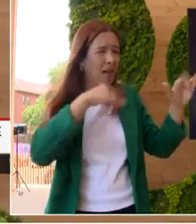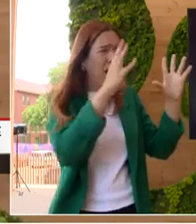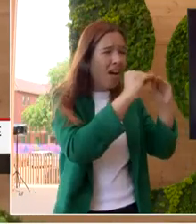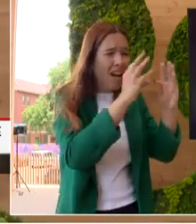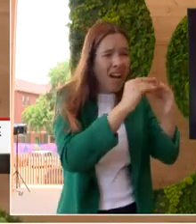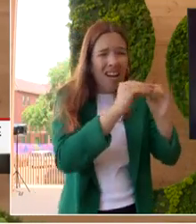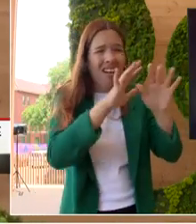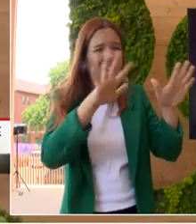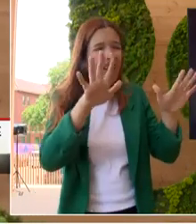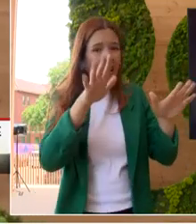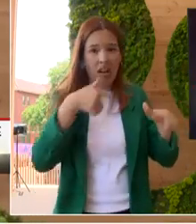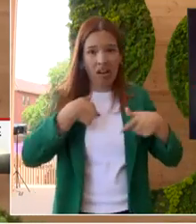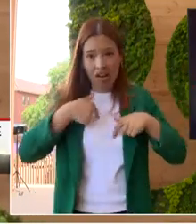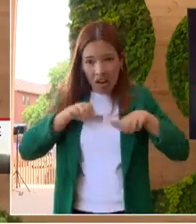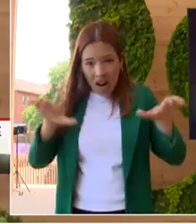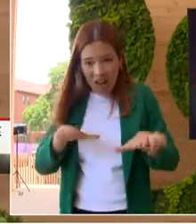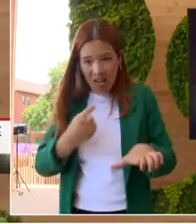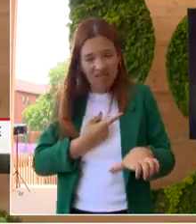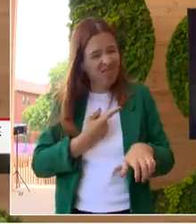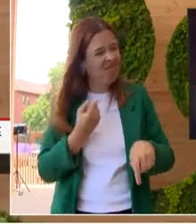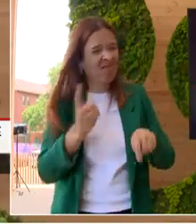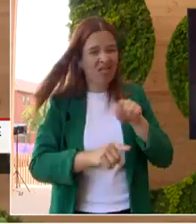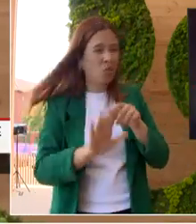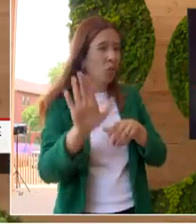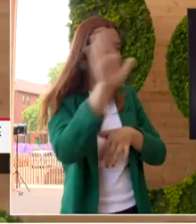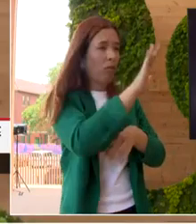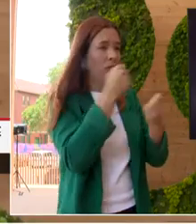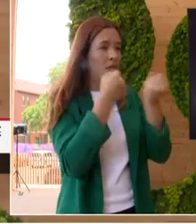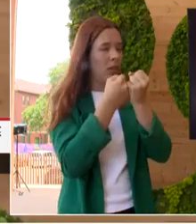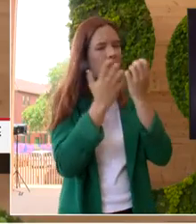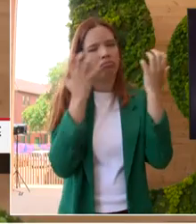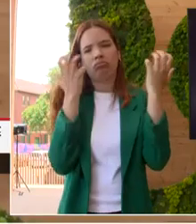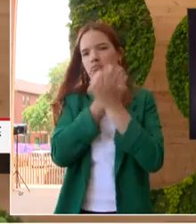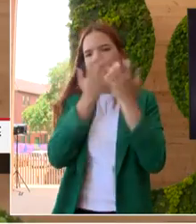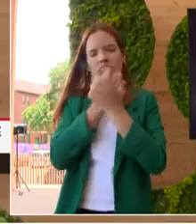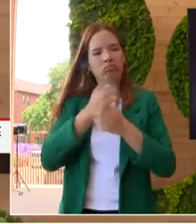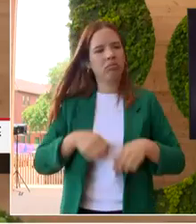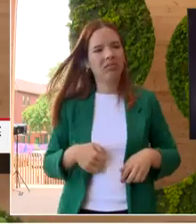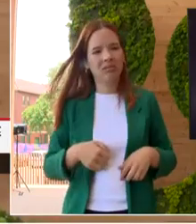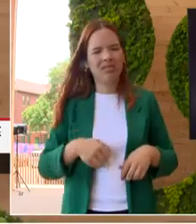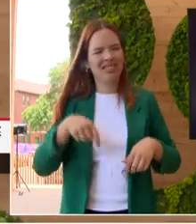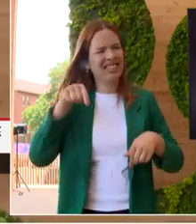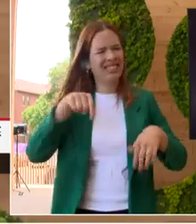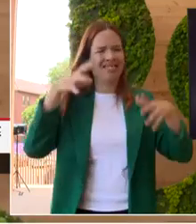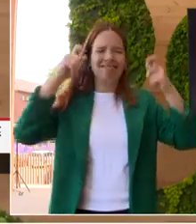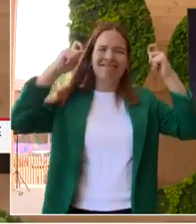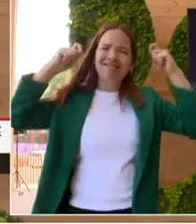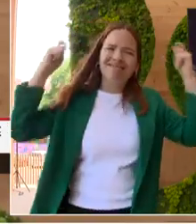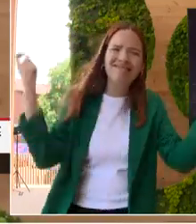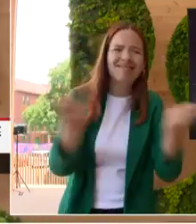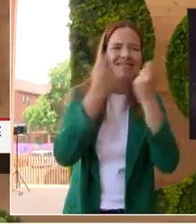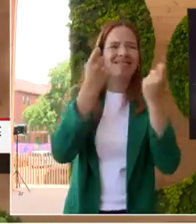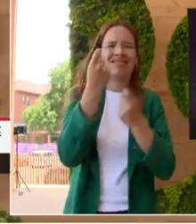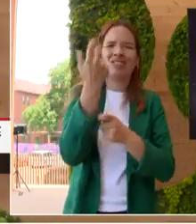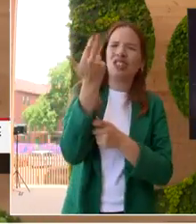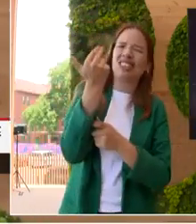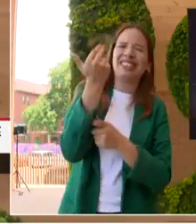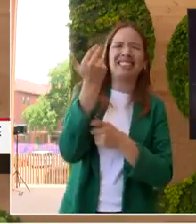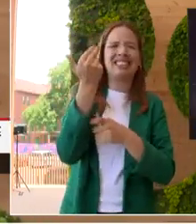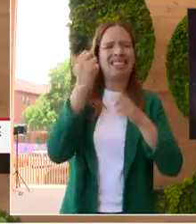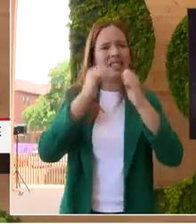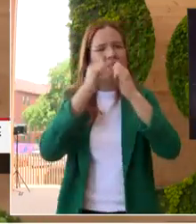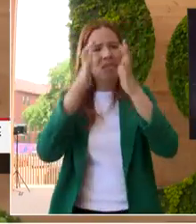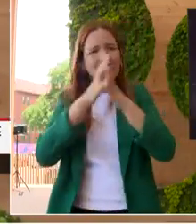possible without all of you. I'm going to finish by celebrating the 13 fabulous entrepreneurs who've, with the pluck